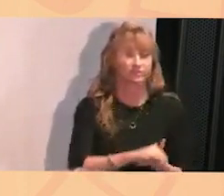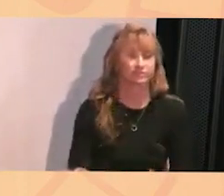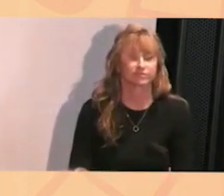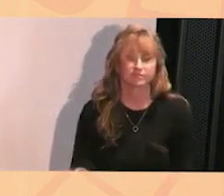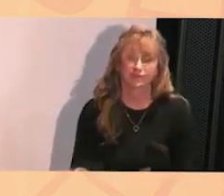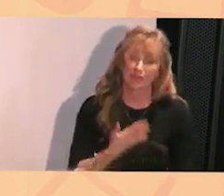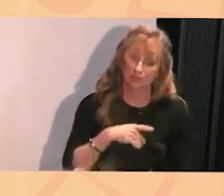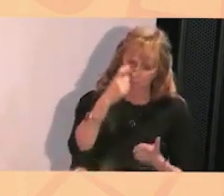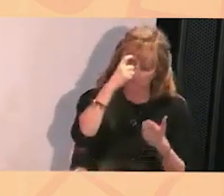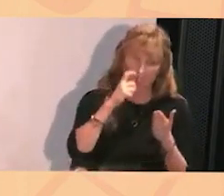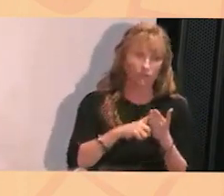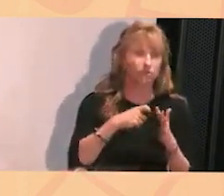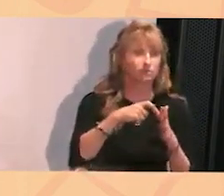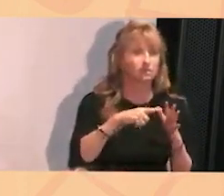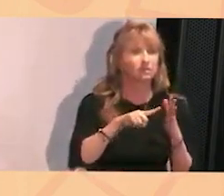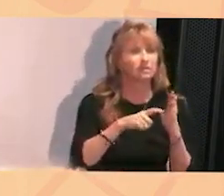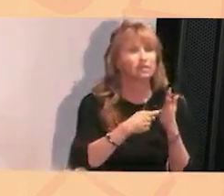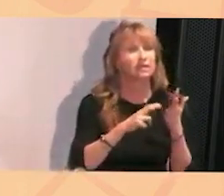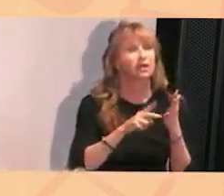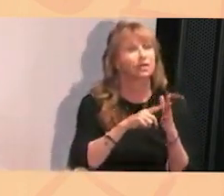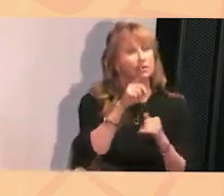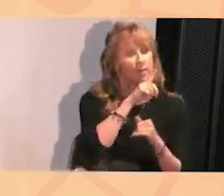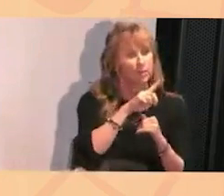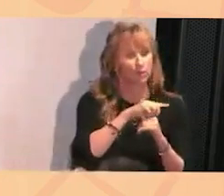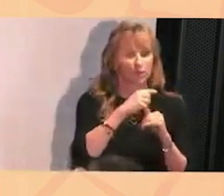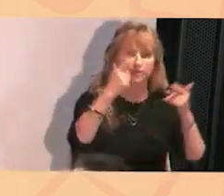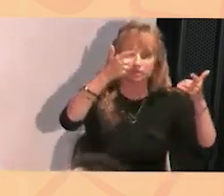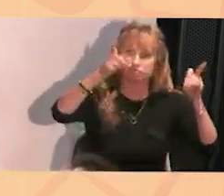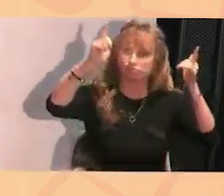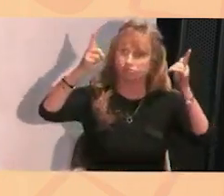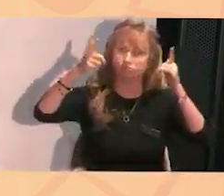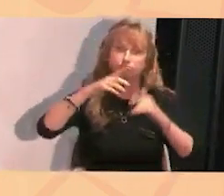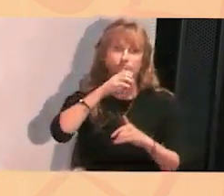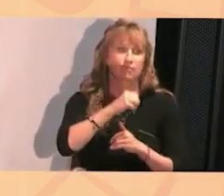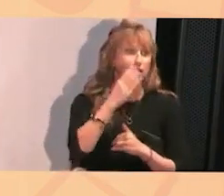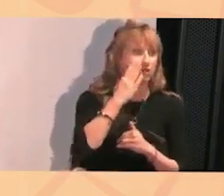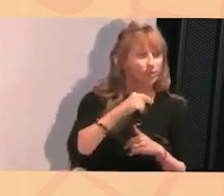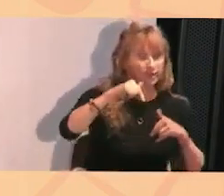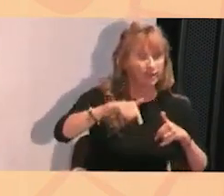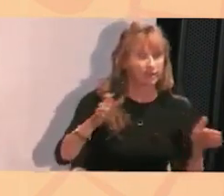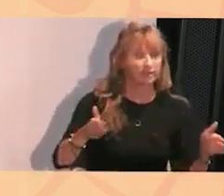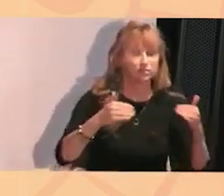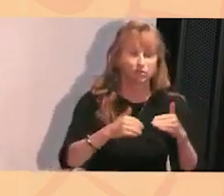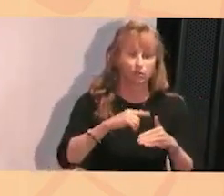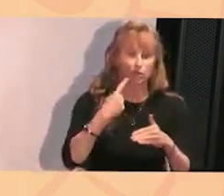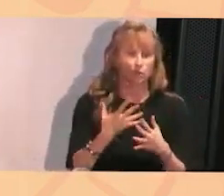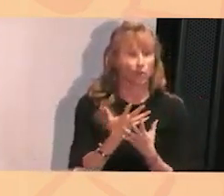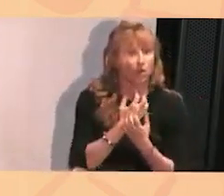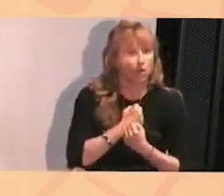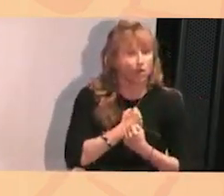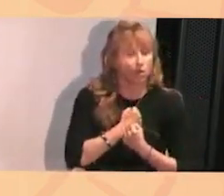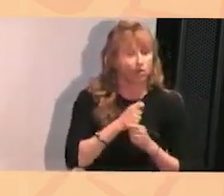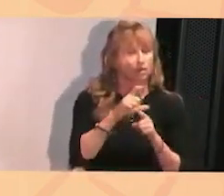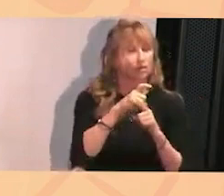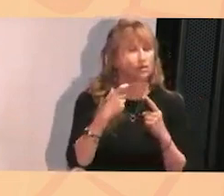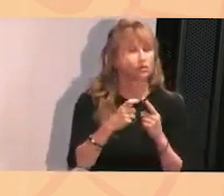like to acknowledge the Gunner people and the senior men and women in the room who carry their laws and cultural practices, for they are the